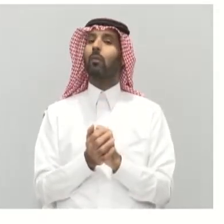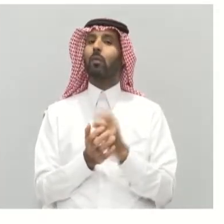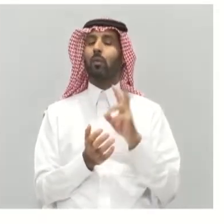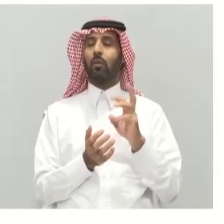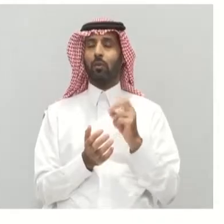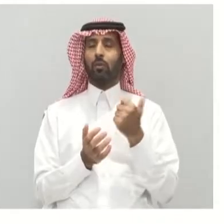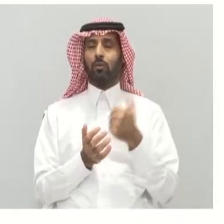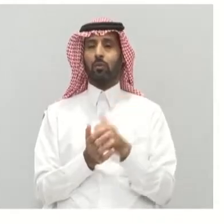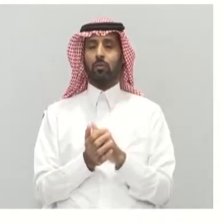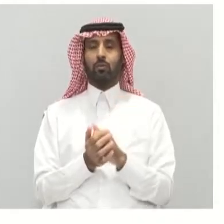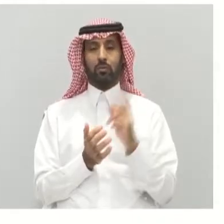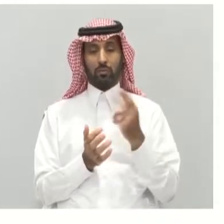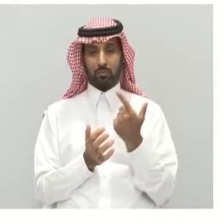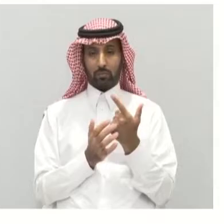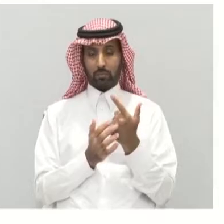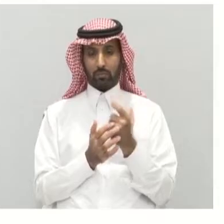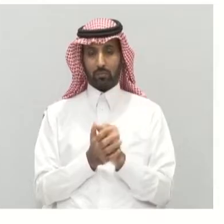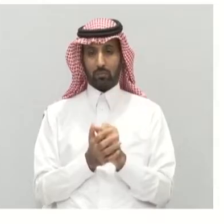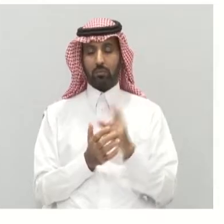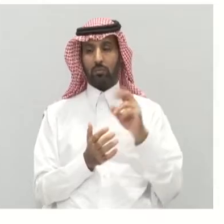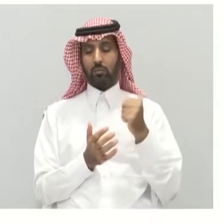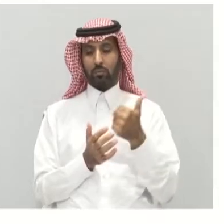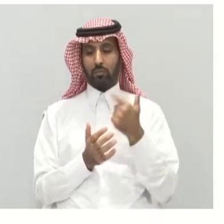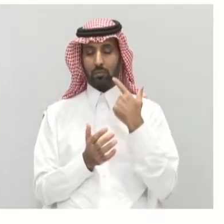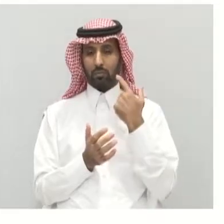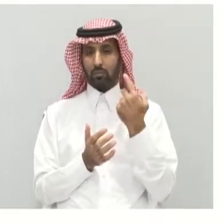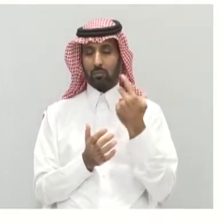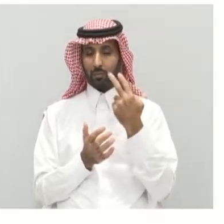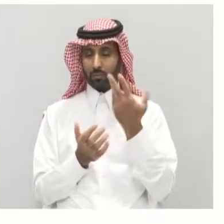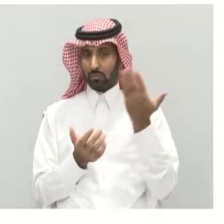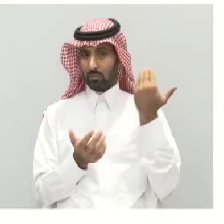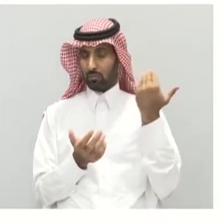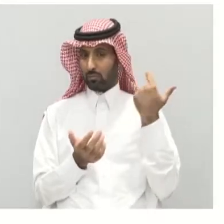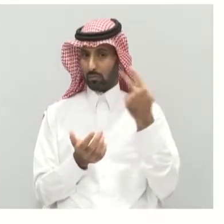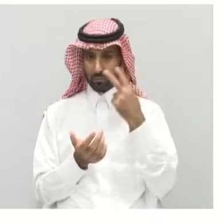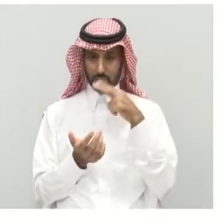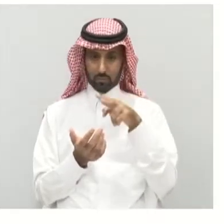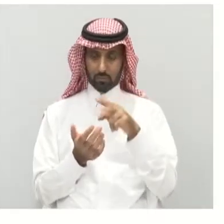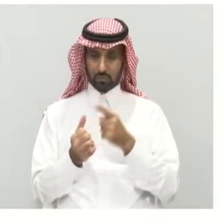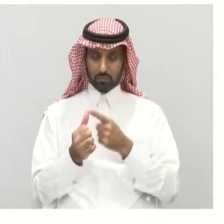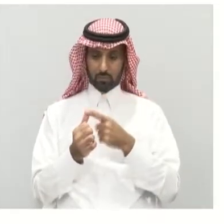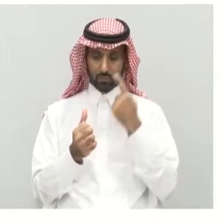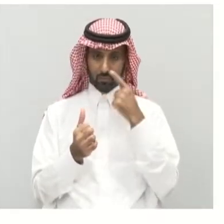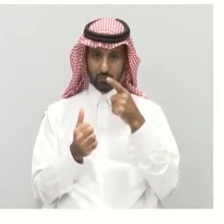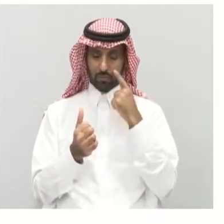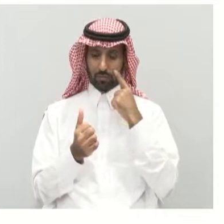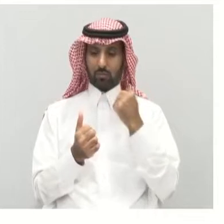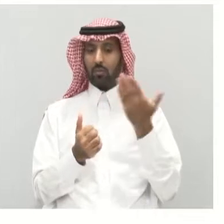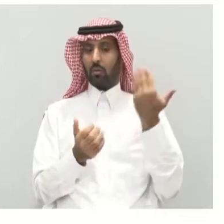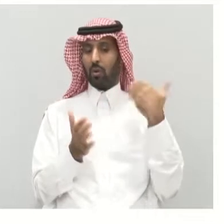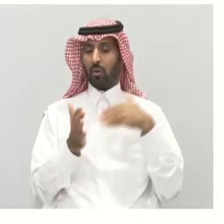21. Page 21, you have time expressions for the past. We will look first at